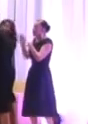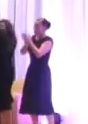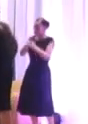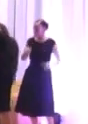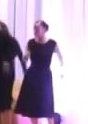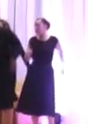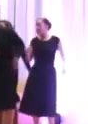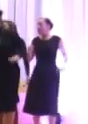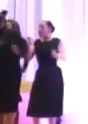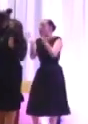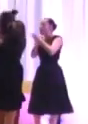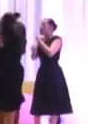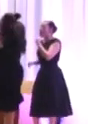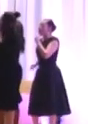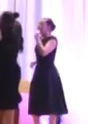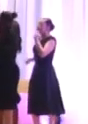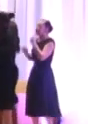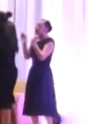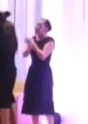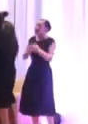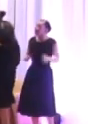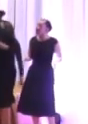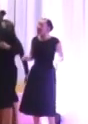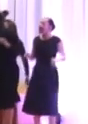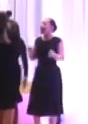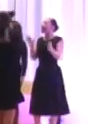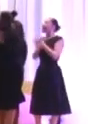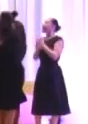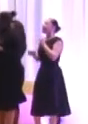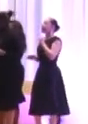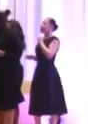Now I am happy now.